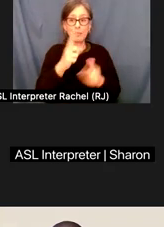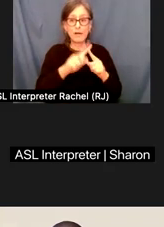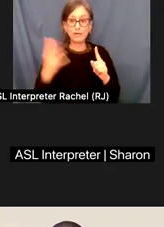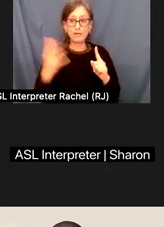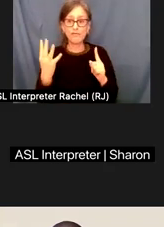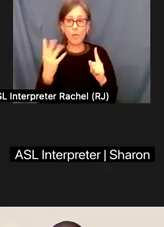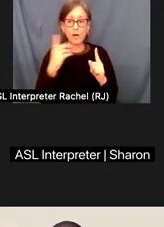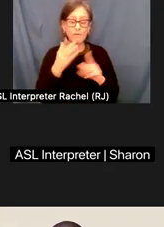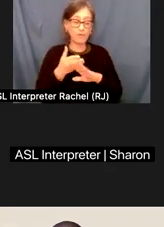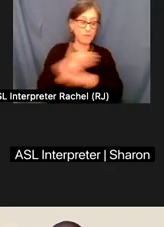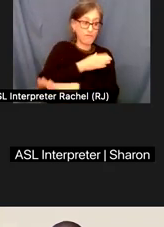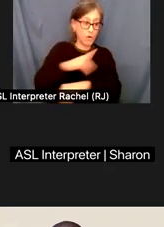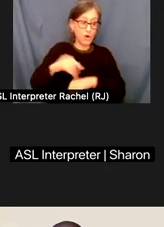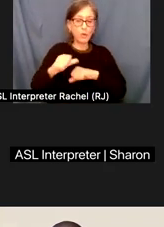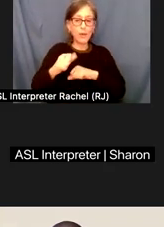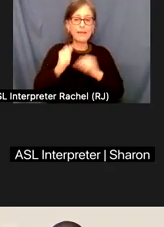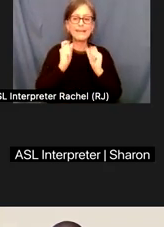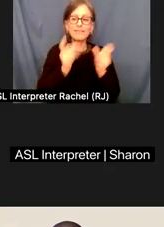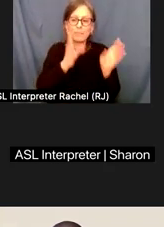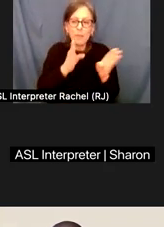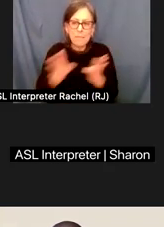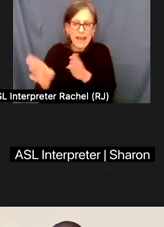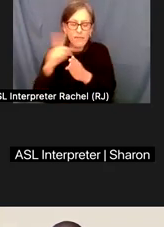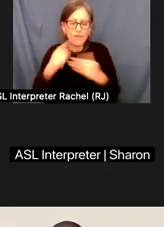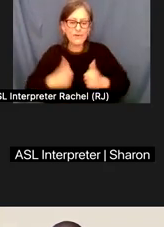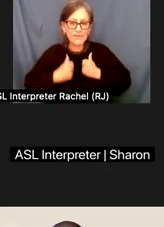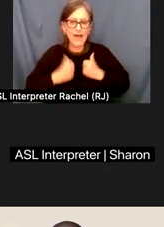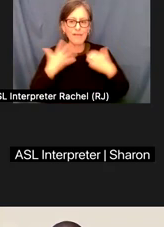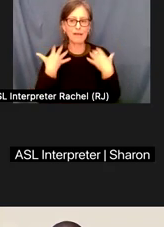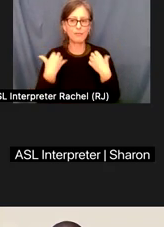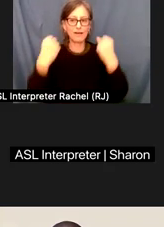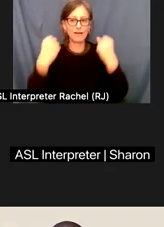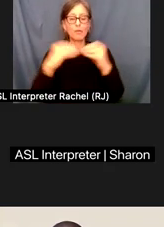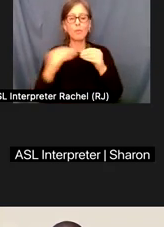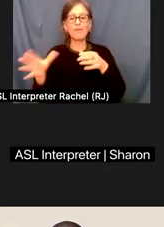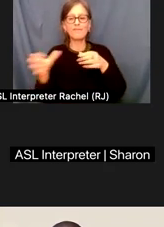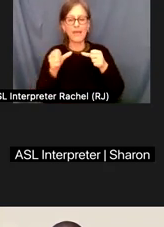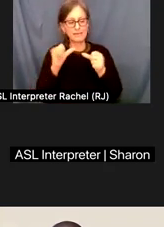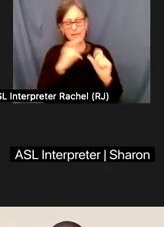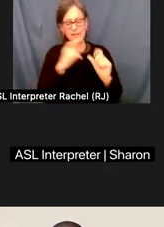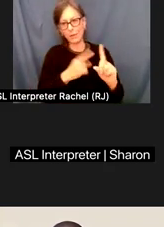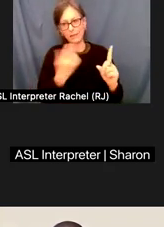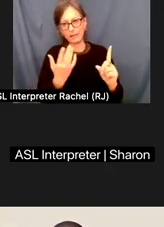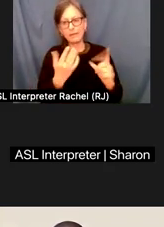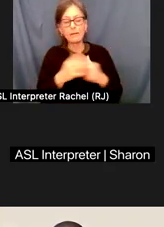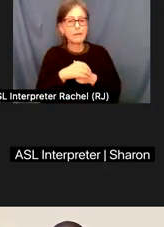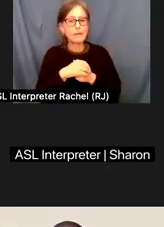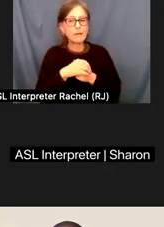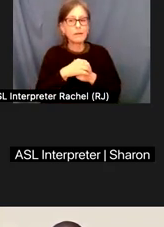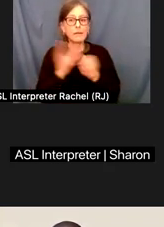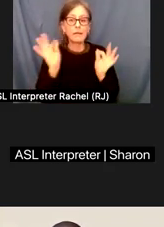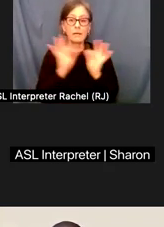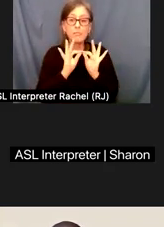to survive and then recover more quickly. That's really what it's all about. And very much important that